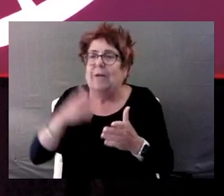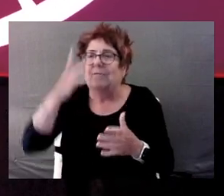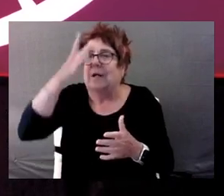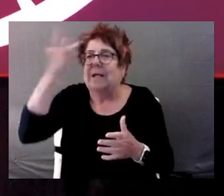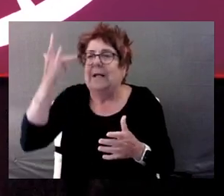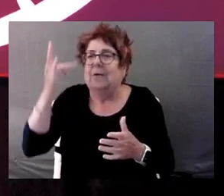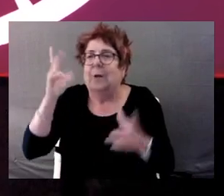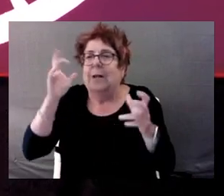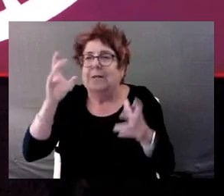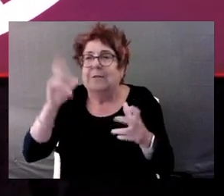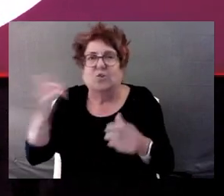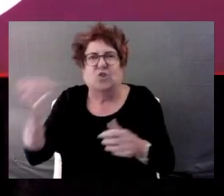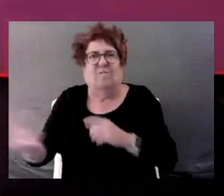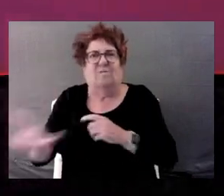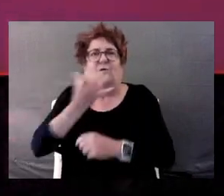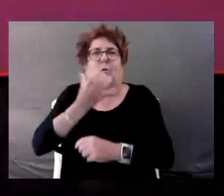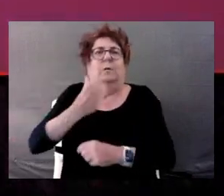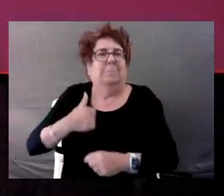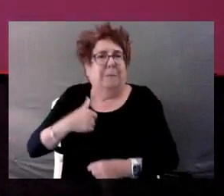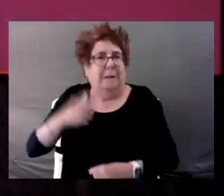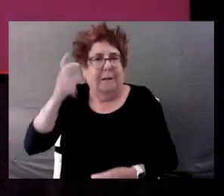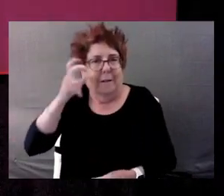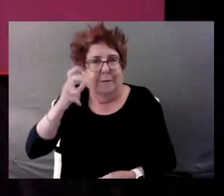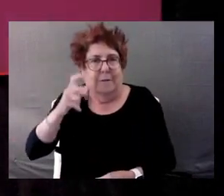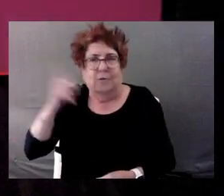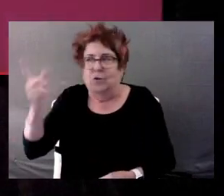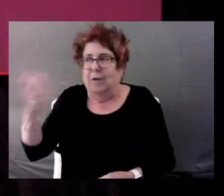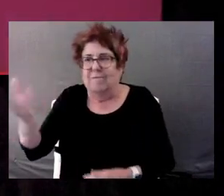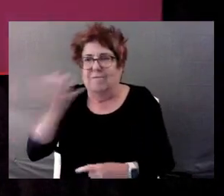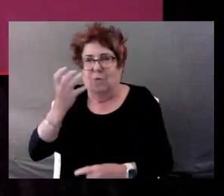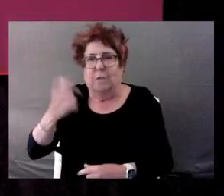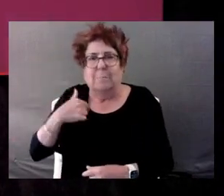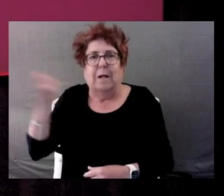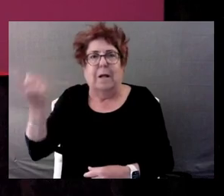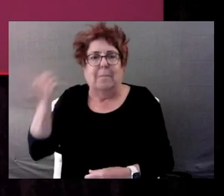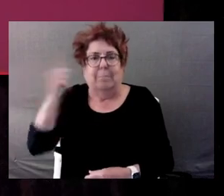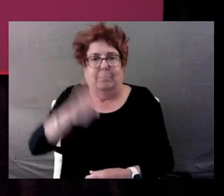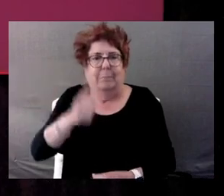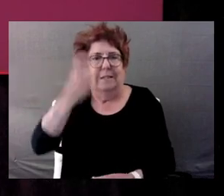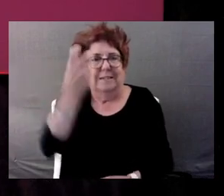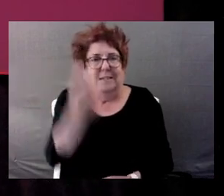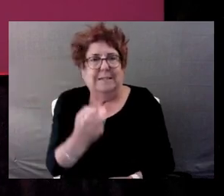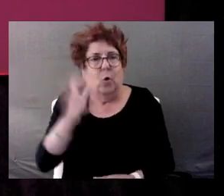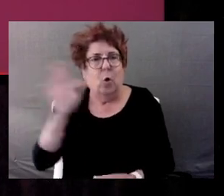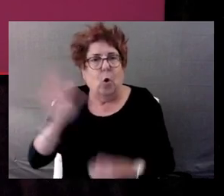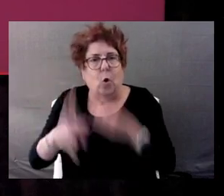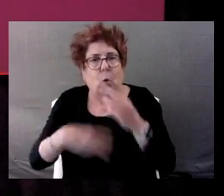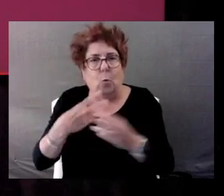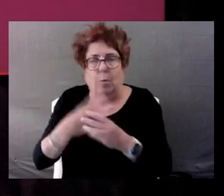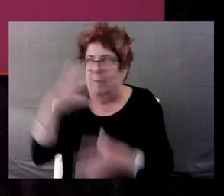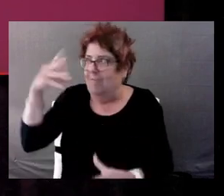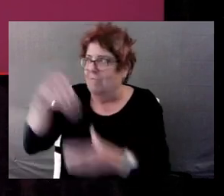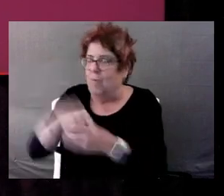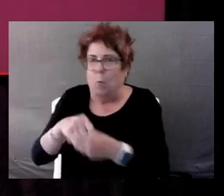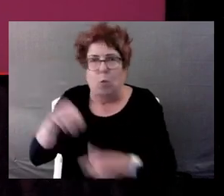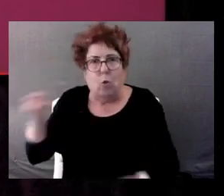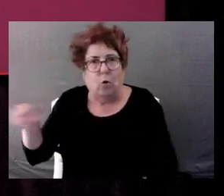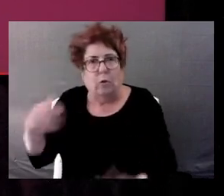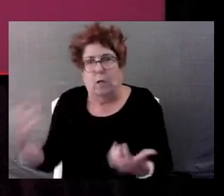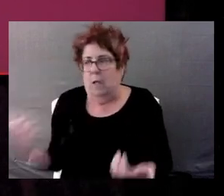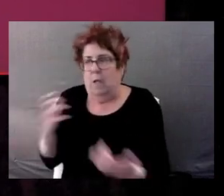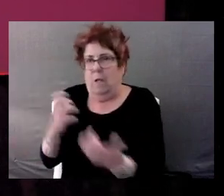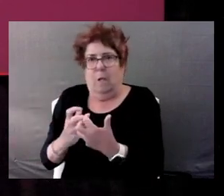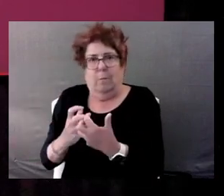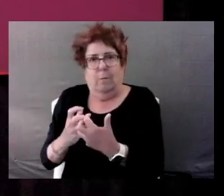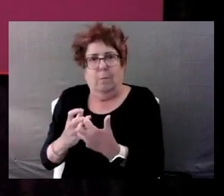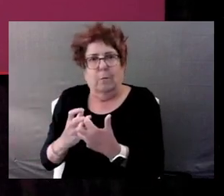me to listen. She forced me to come and sit in her world. She forced me to actually be in alignment with the value that not only